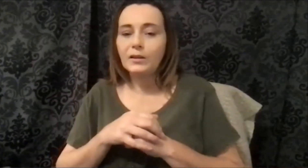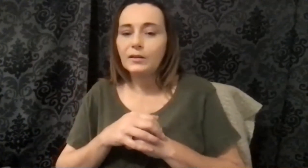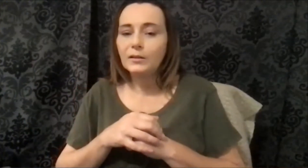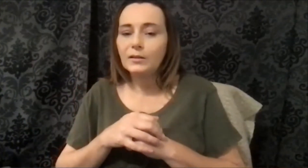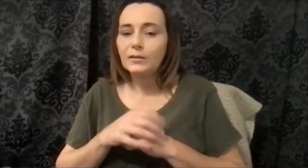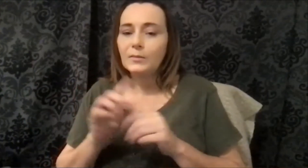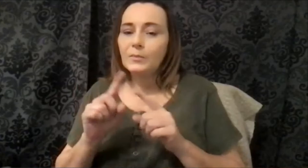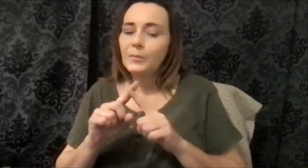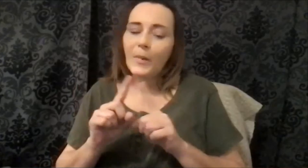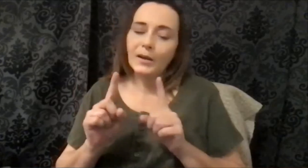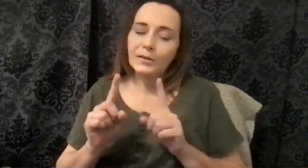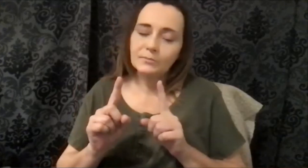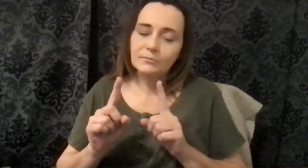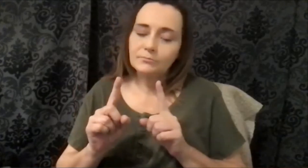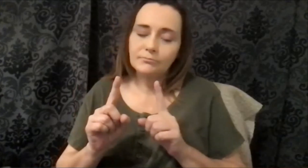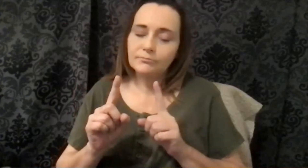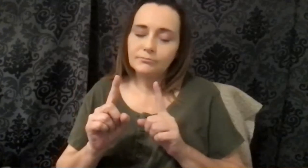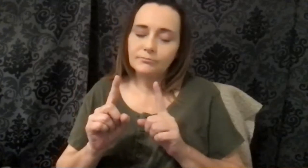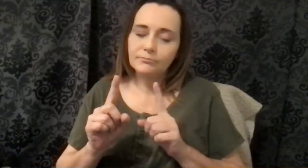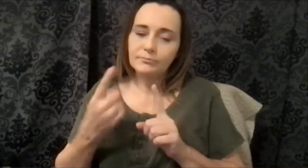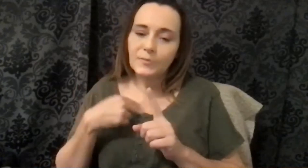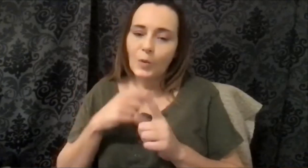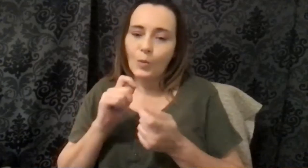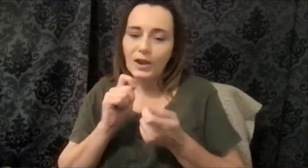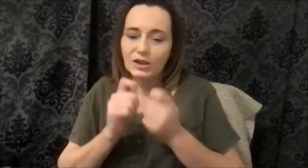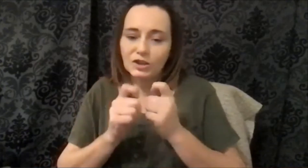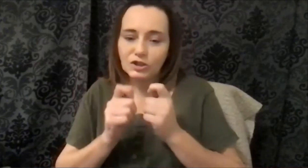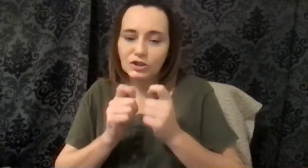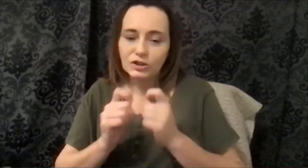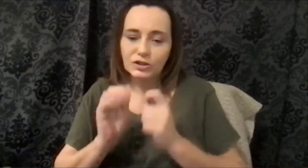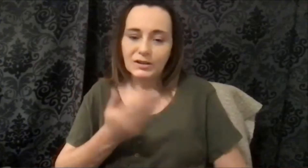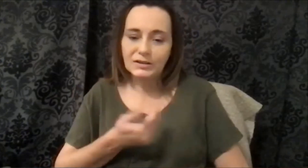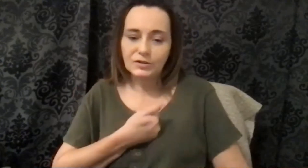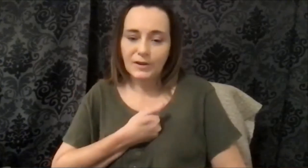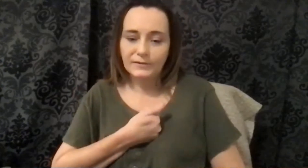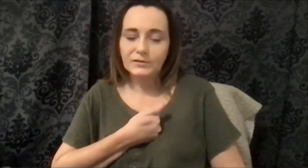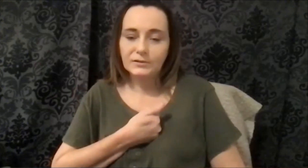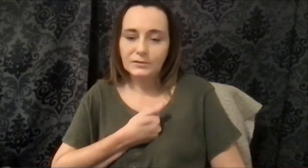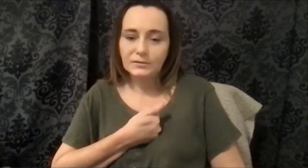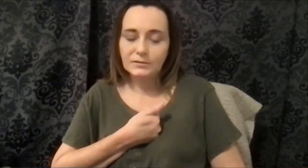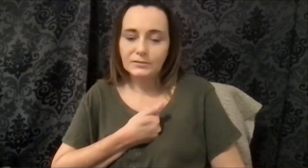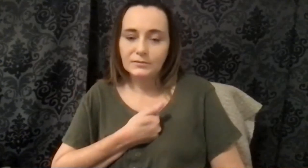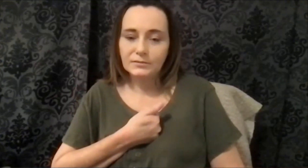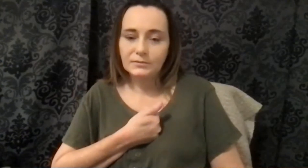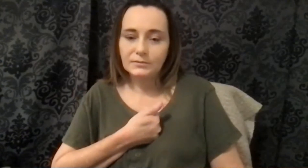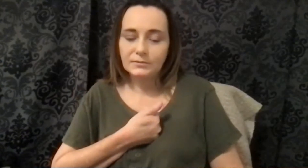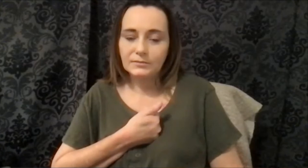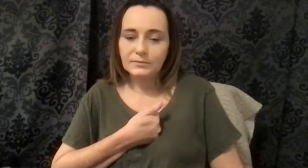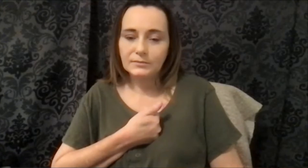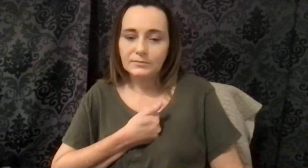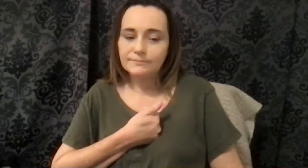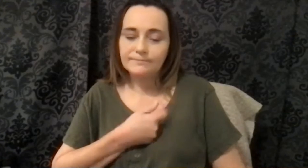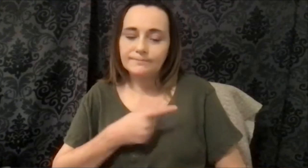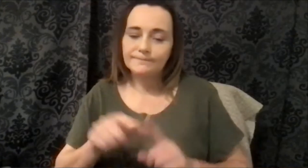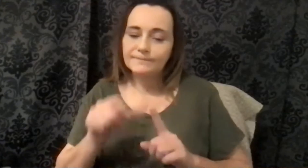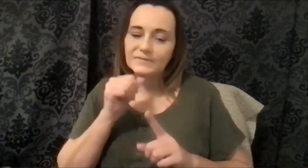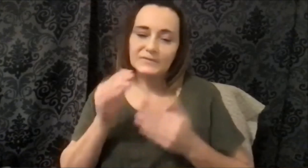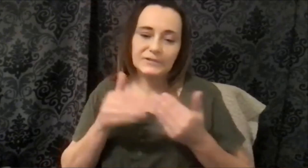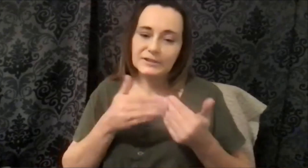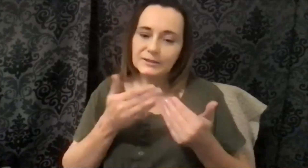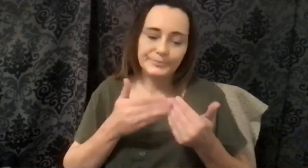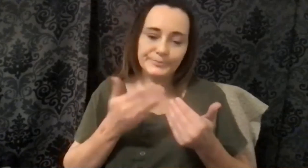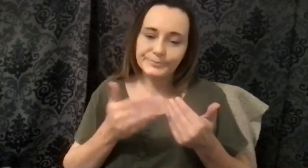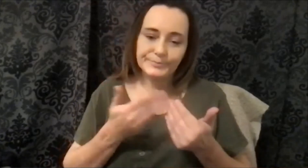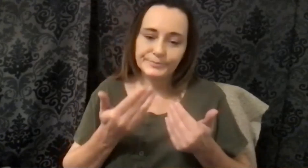but we adjust ourselves, but it wouldn't be easy anyway.